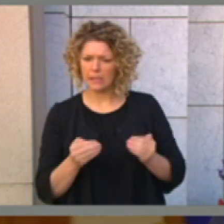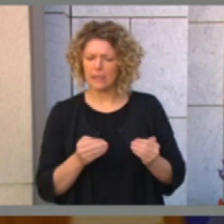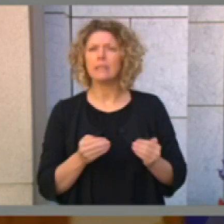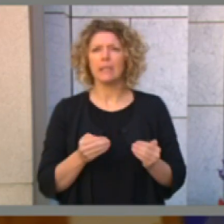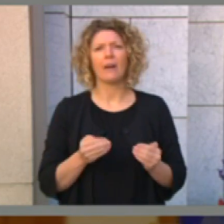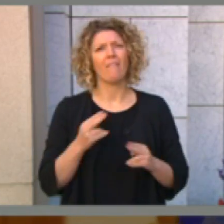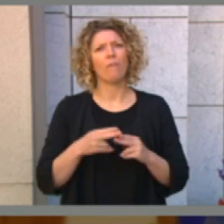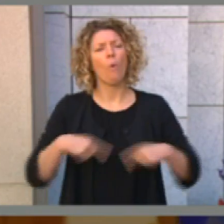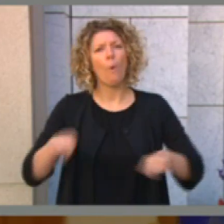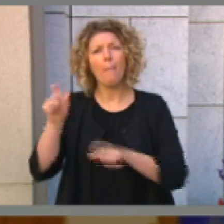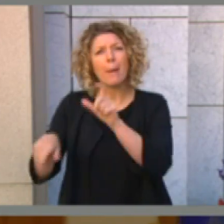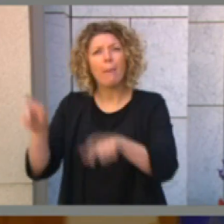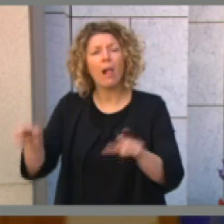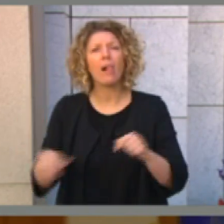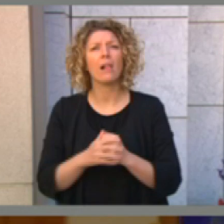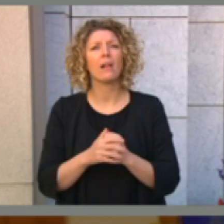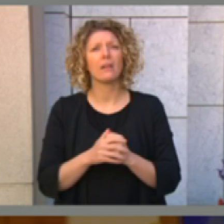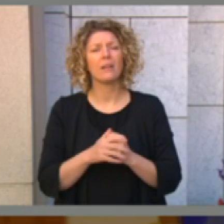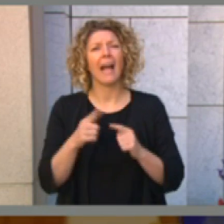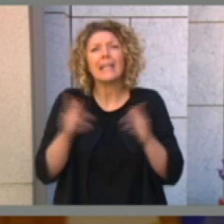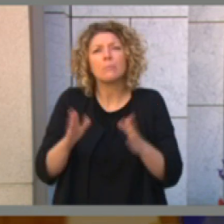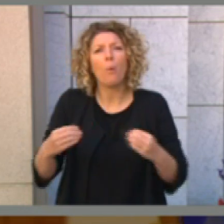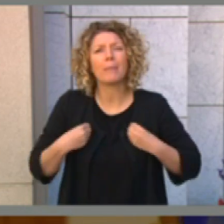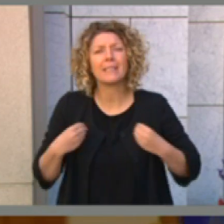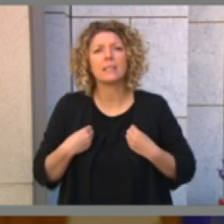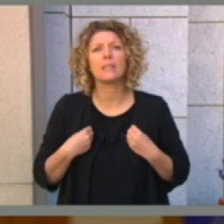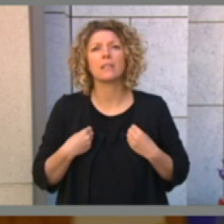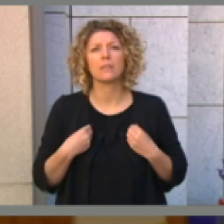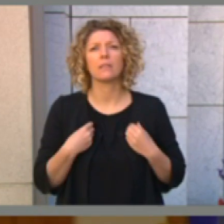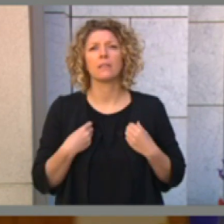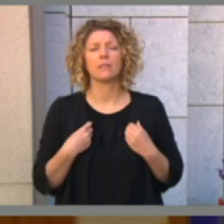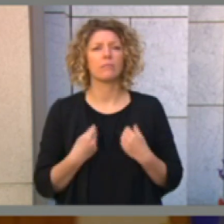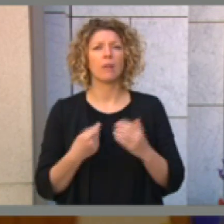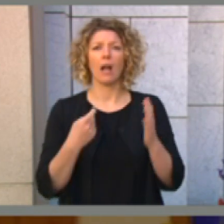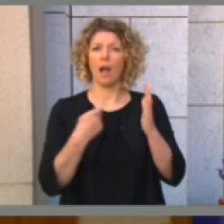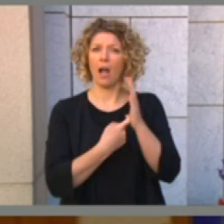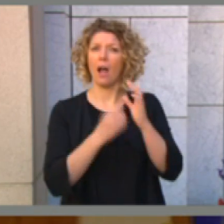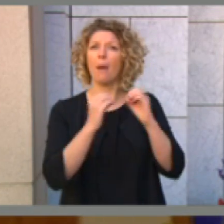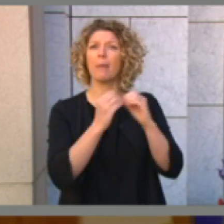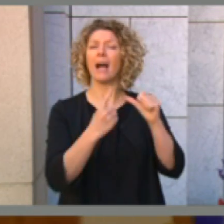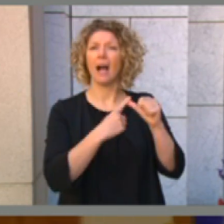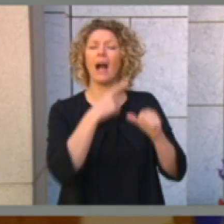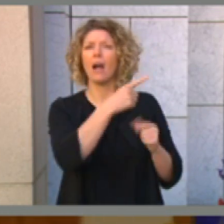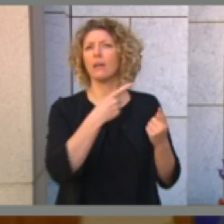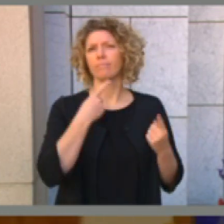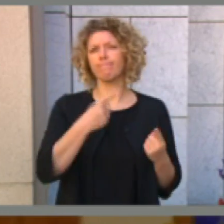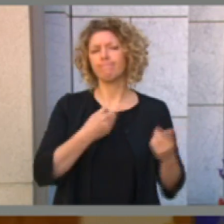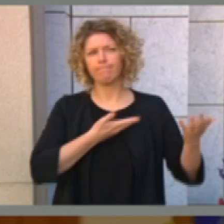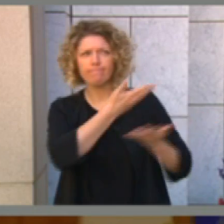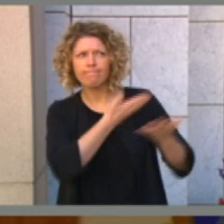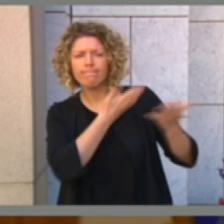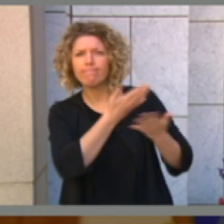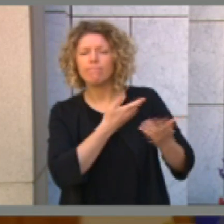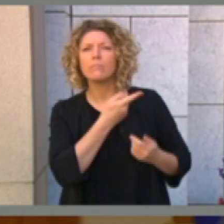businesses. The Reserve Bank has been involved in our discussions on those issues. They'll obviously make their decisions independently as is appropriate. But we are putting